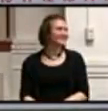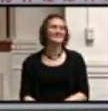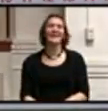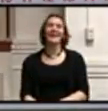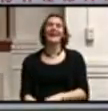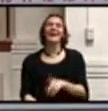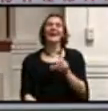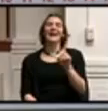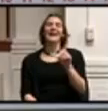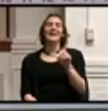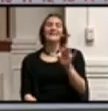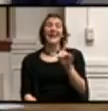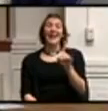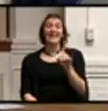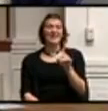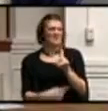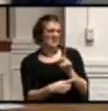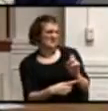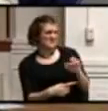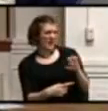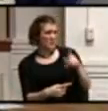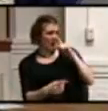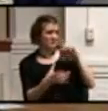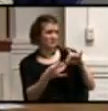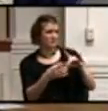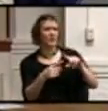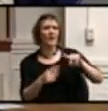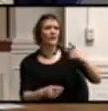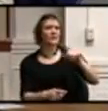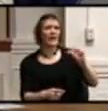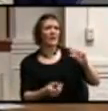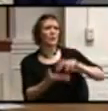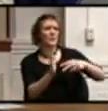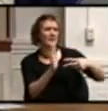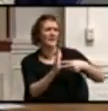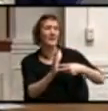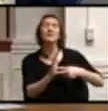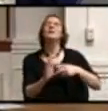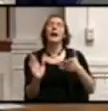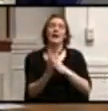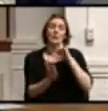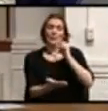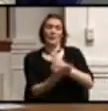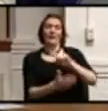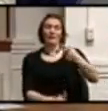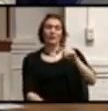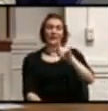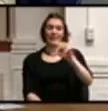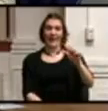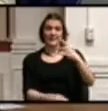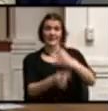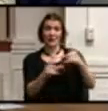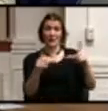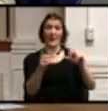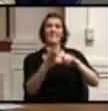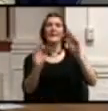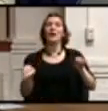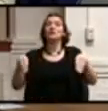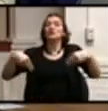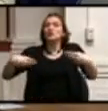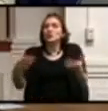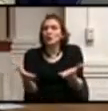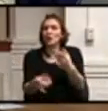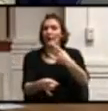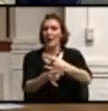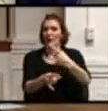Patrick, you want to just speak briefly about the first-class liquor license? The board is asked to approve a first-class liquor license, so that's the serving